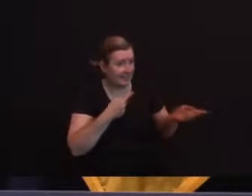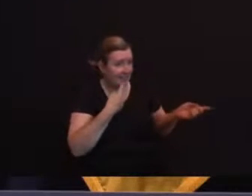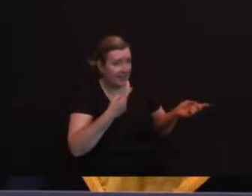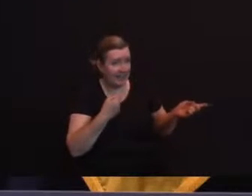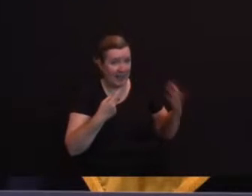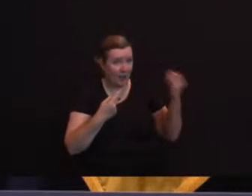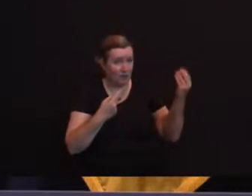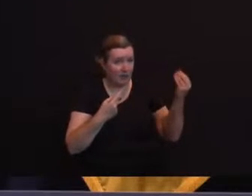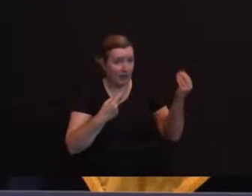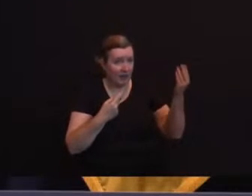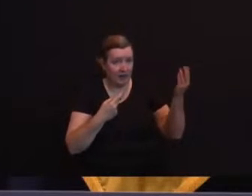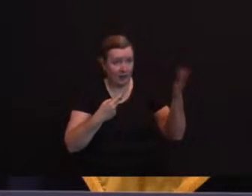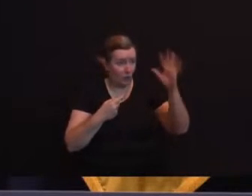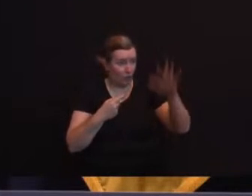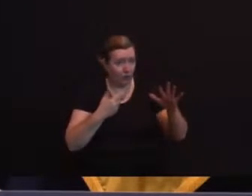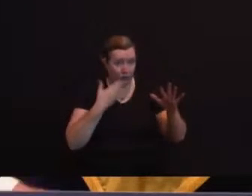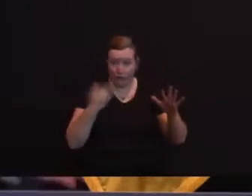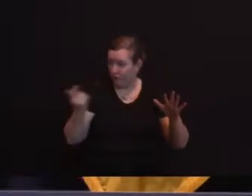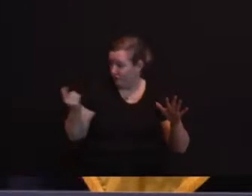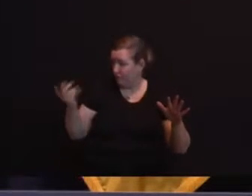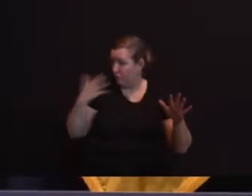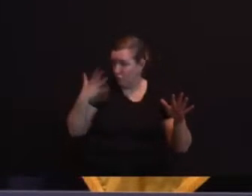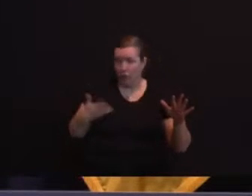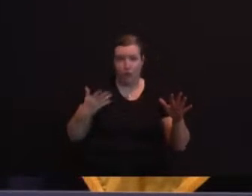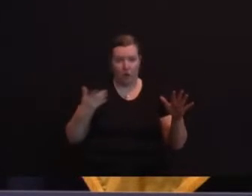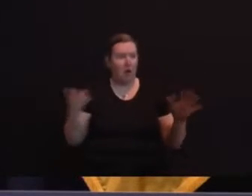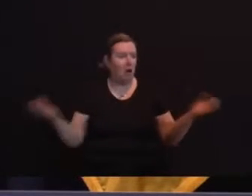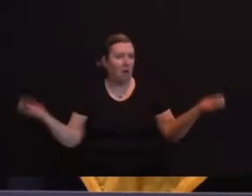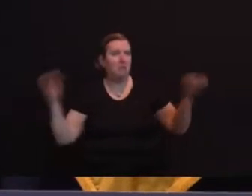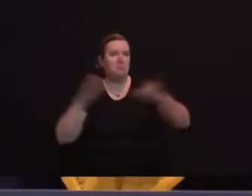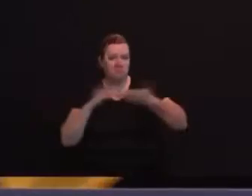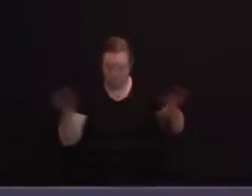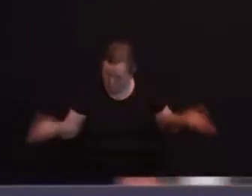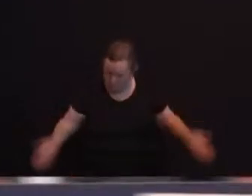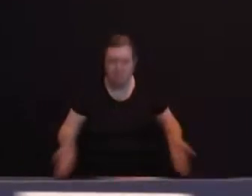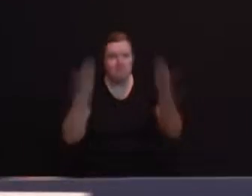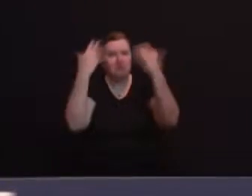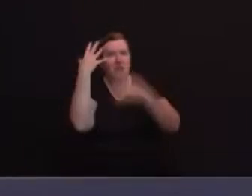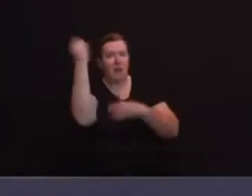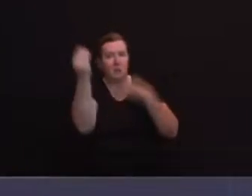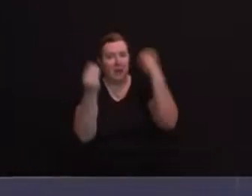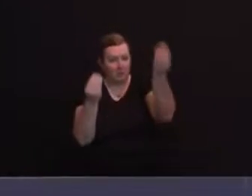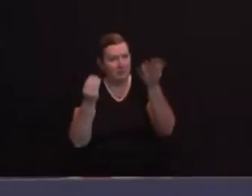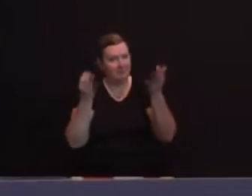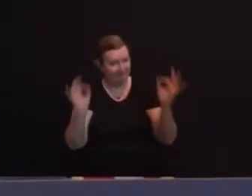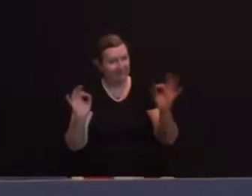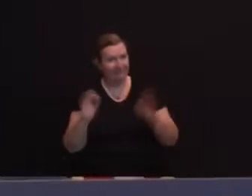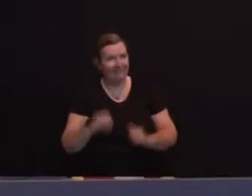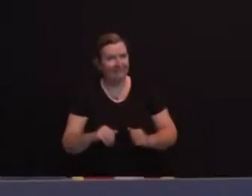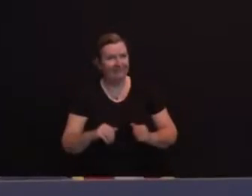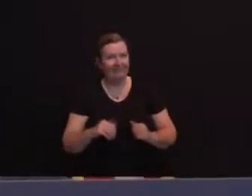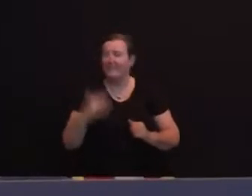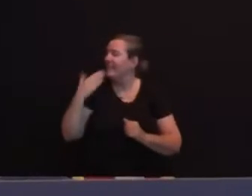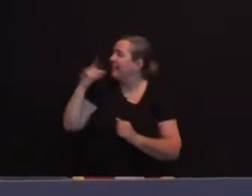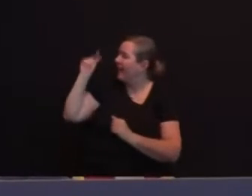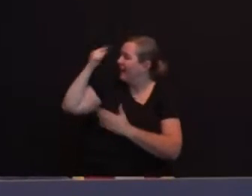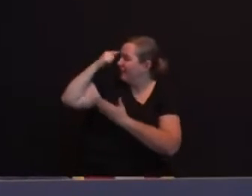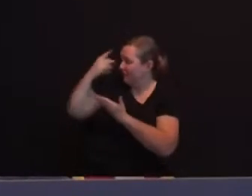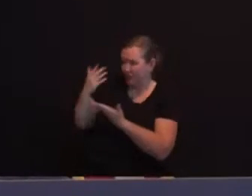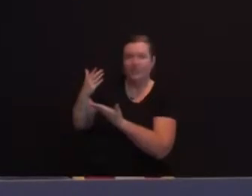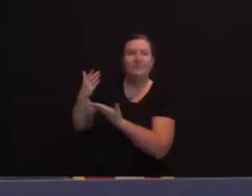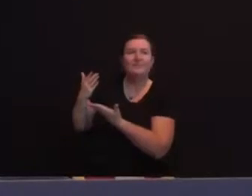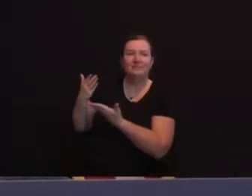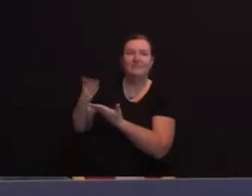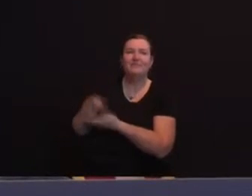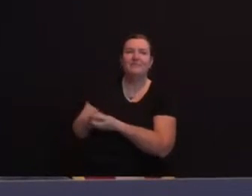looks like it'll allow us to do that a little bit more than last week. With that, Pat, welcome. Thank you, Governor. Good afternoon. On Friday evening,